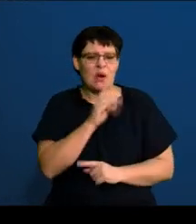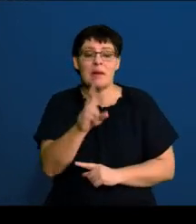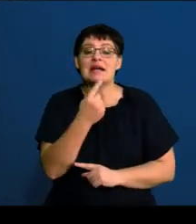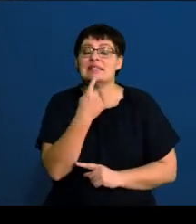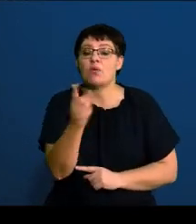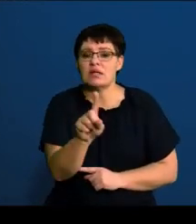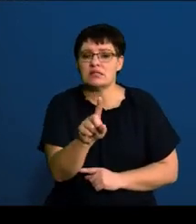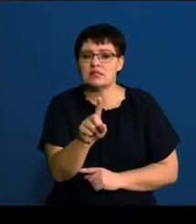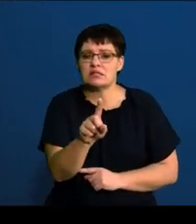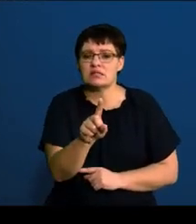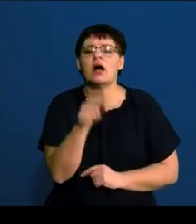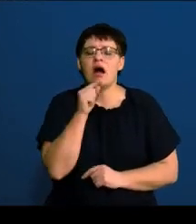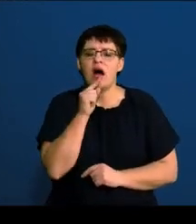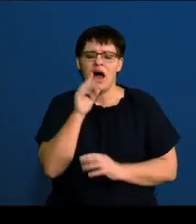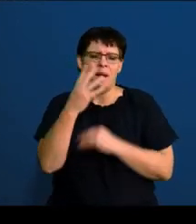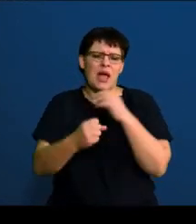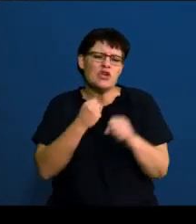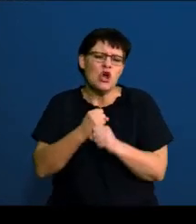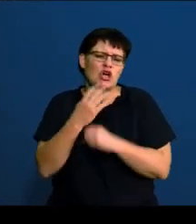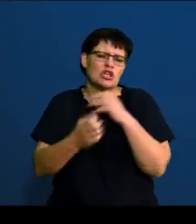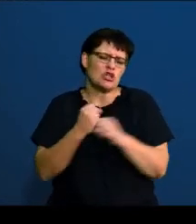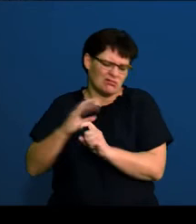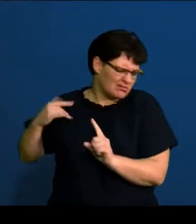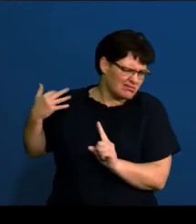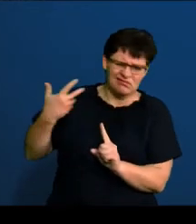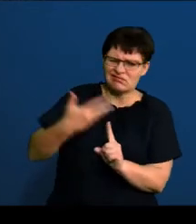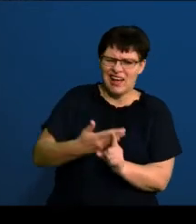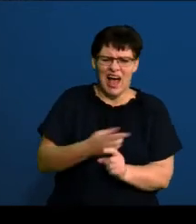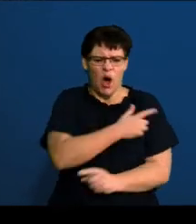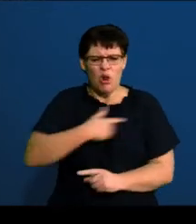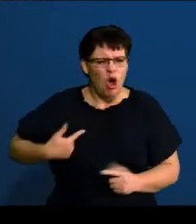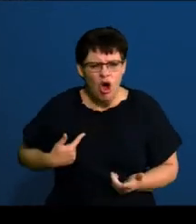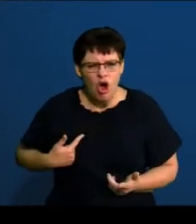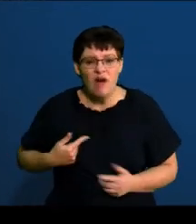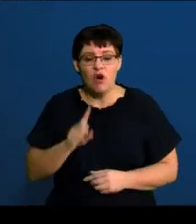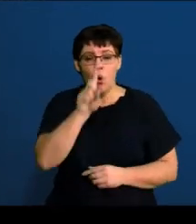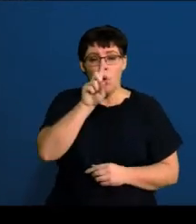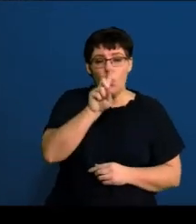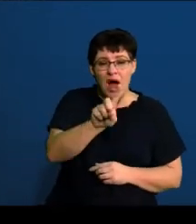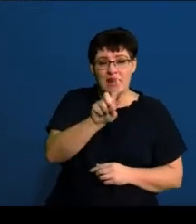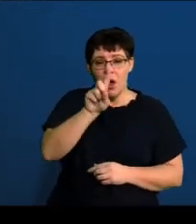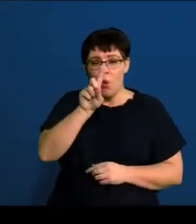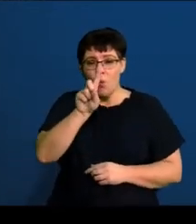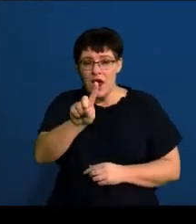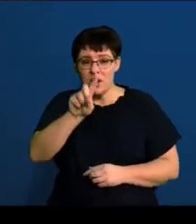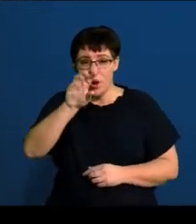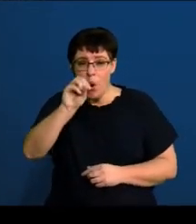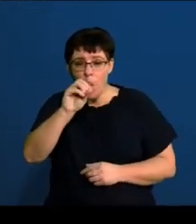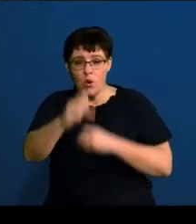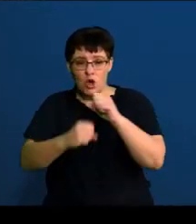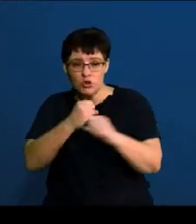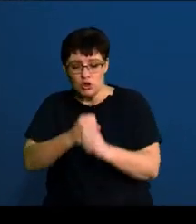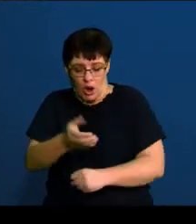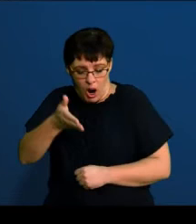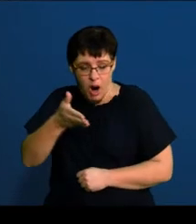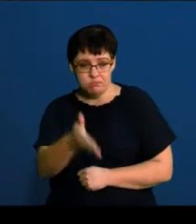how old the product is. So Kellogg's has been in existence for 110 years. That basically